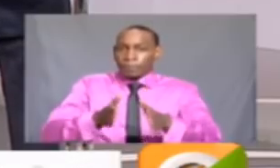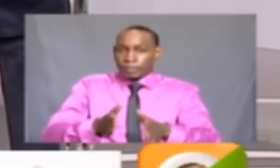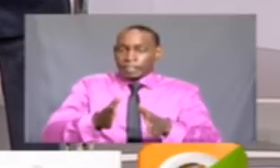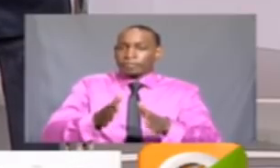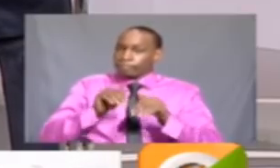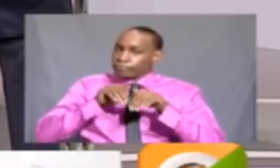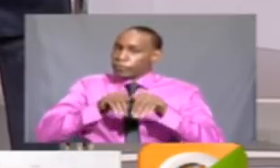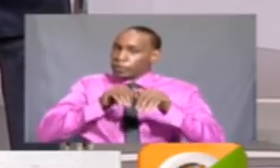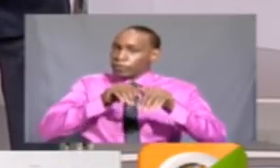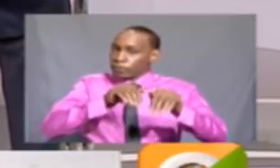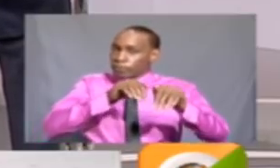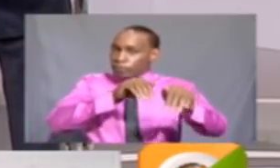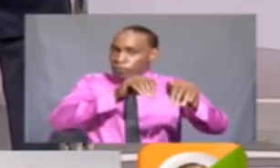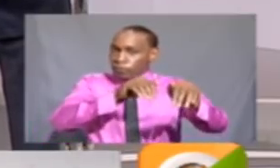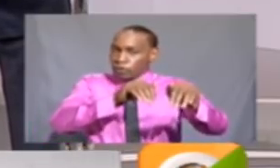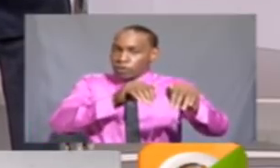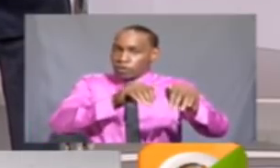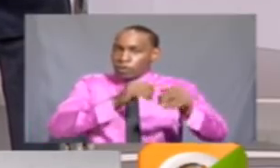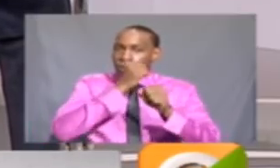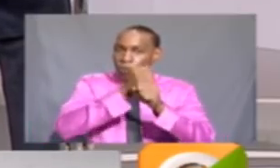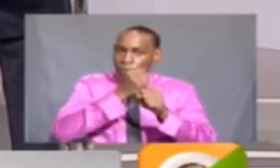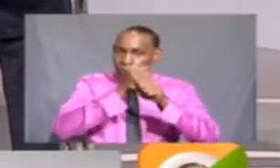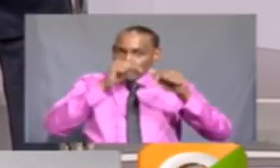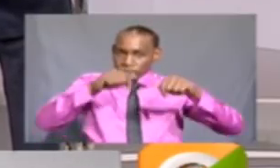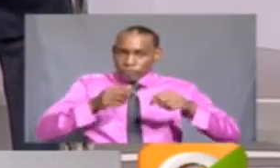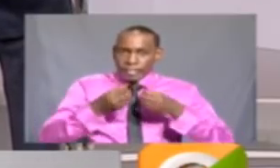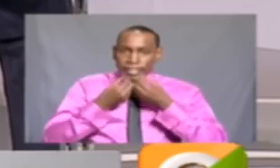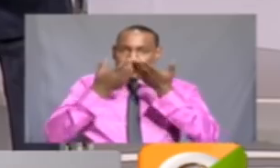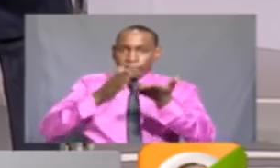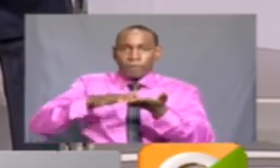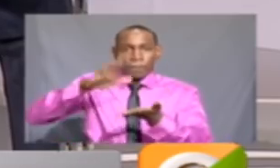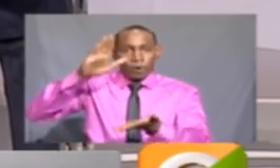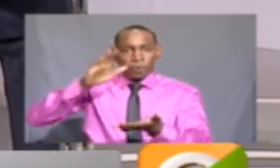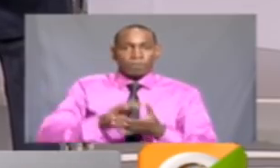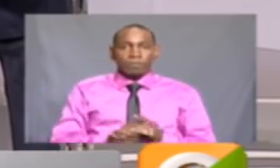followed his operations today, gives us more details.